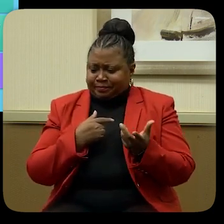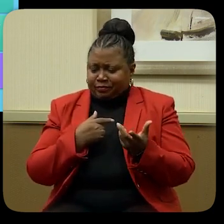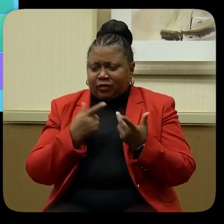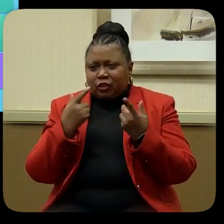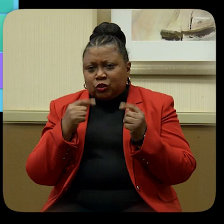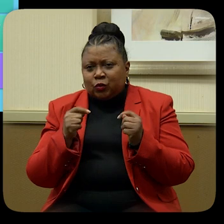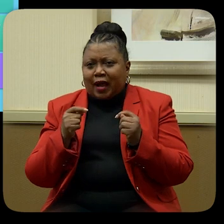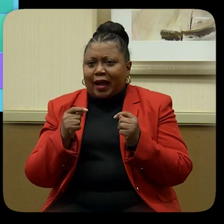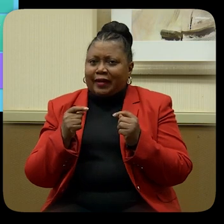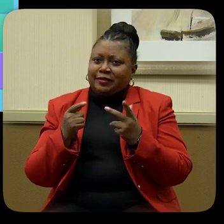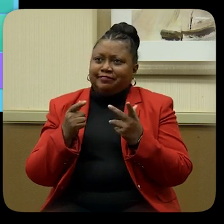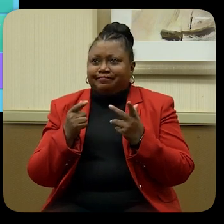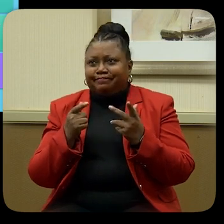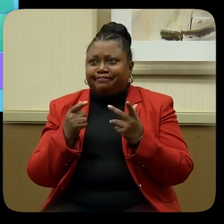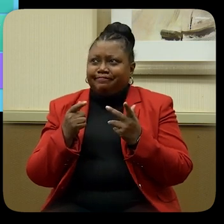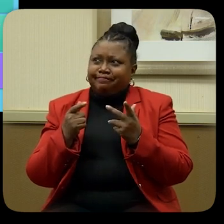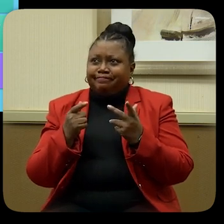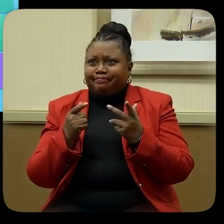try and,